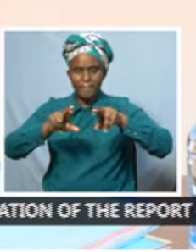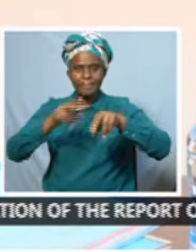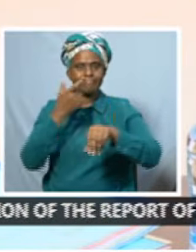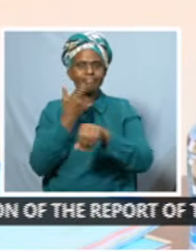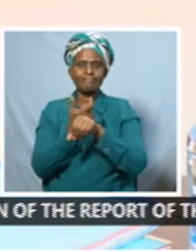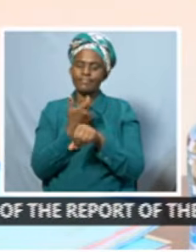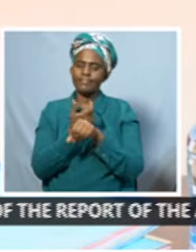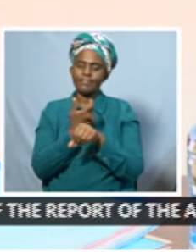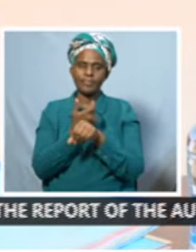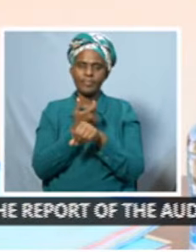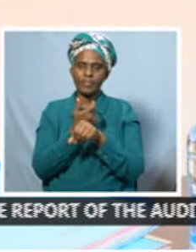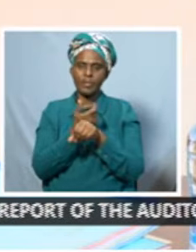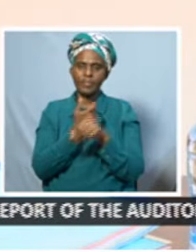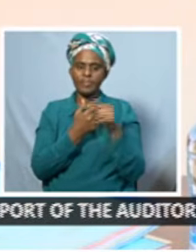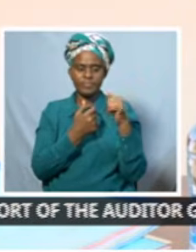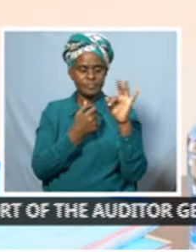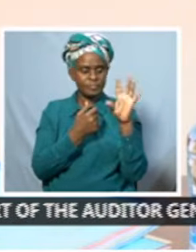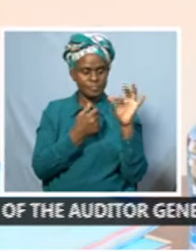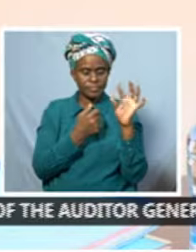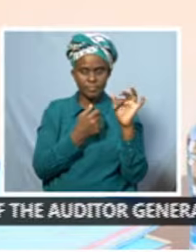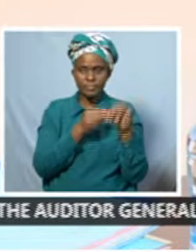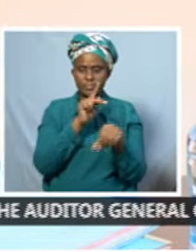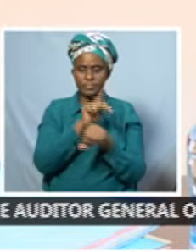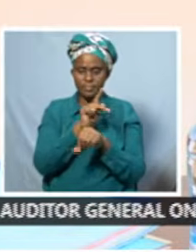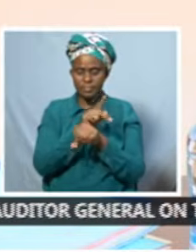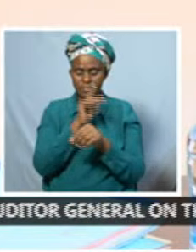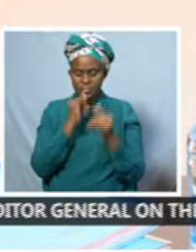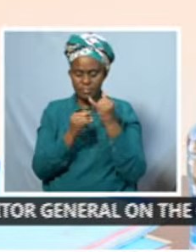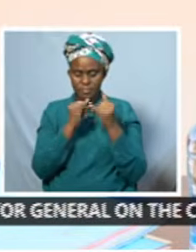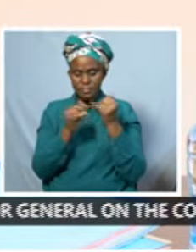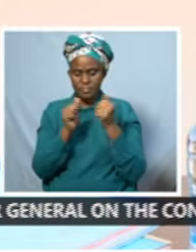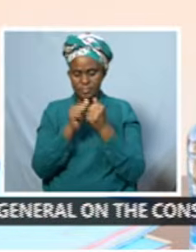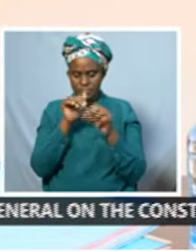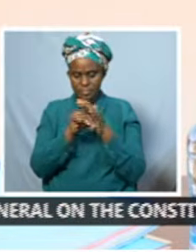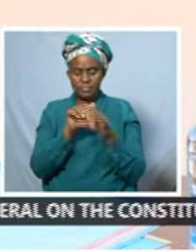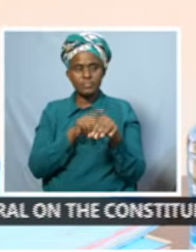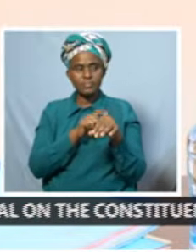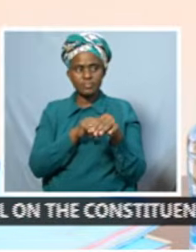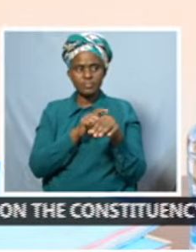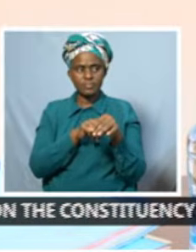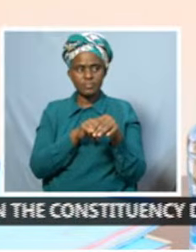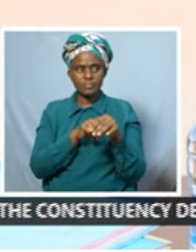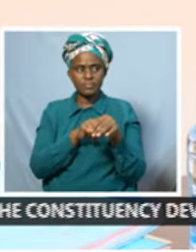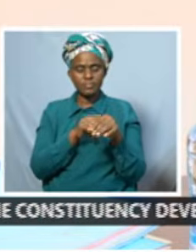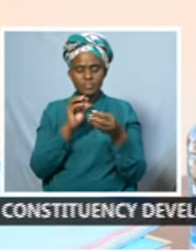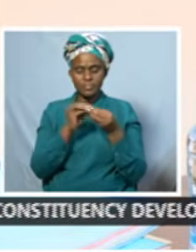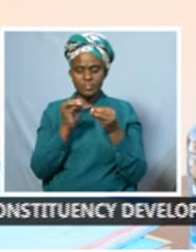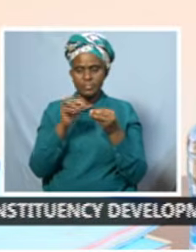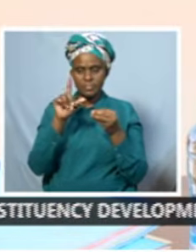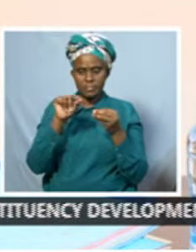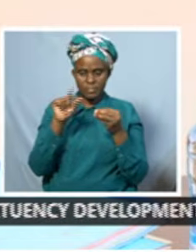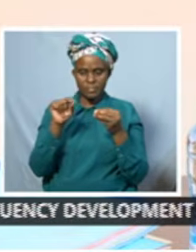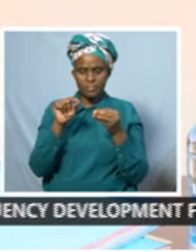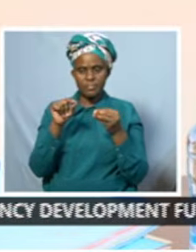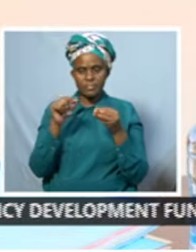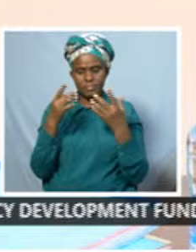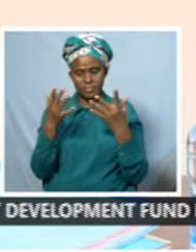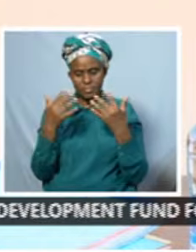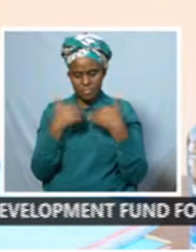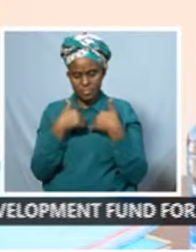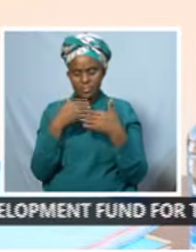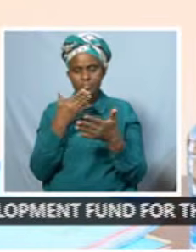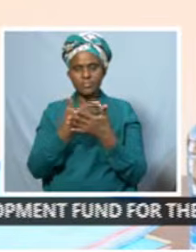impassable. 19, the project was completed within the contractual time frame. And number 20, the roller compactor has